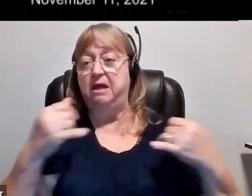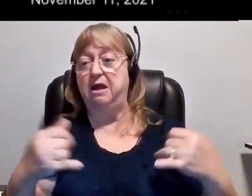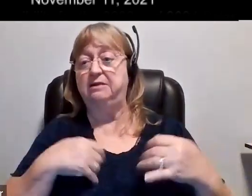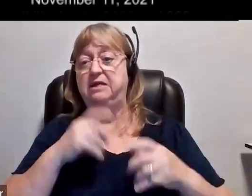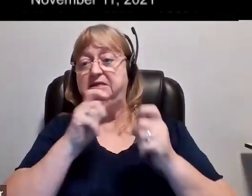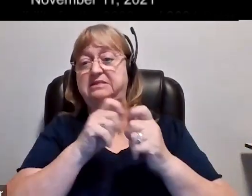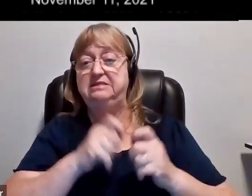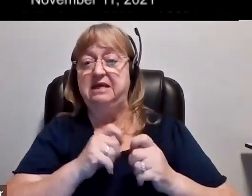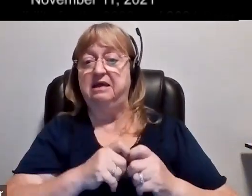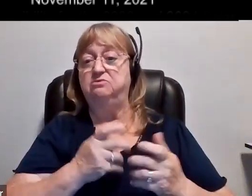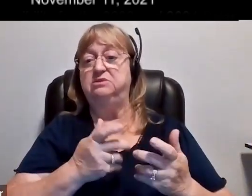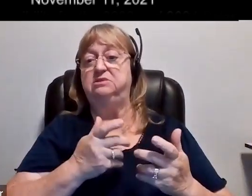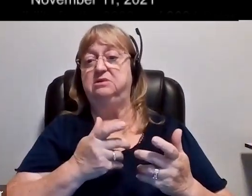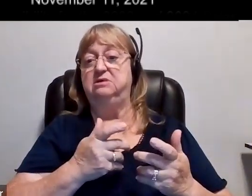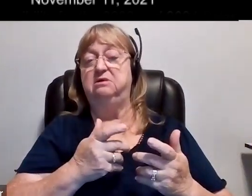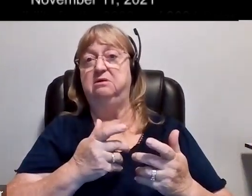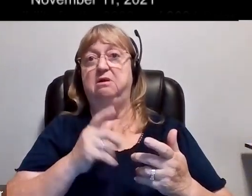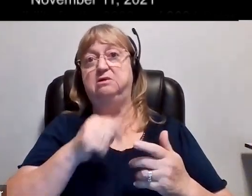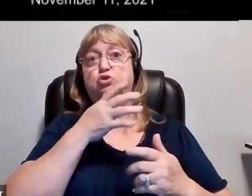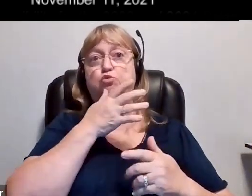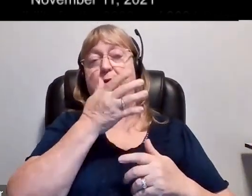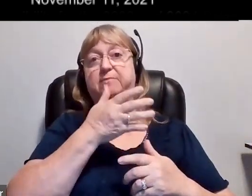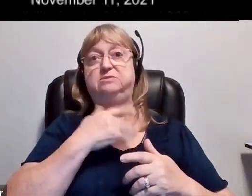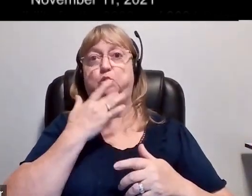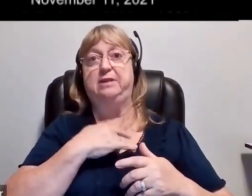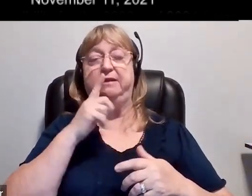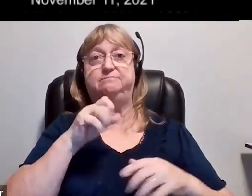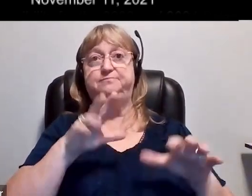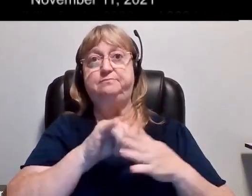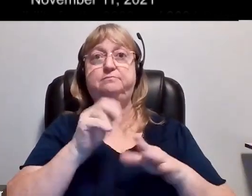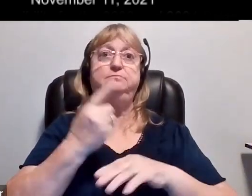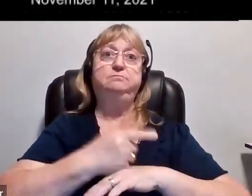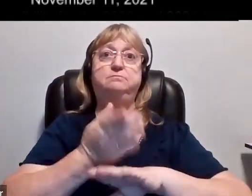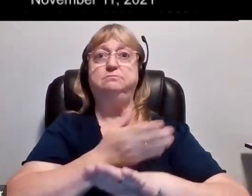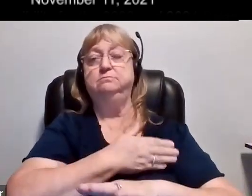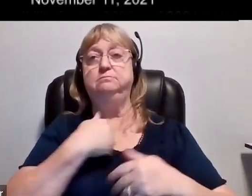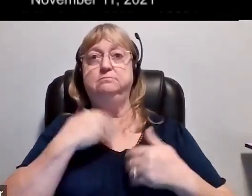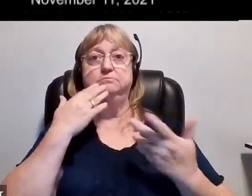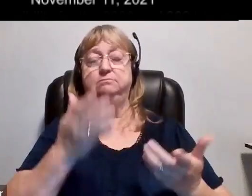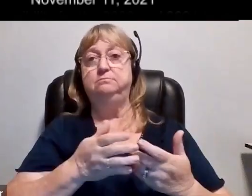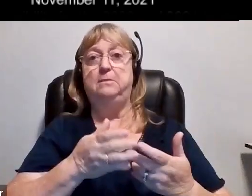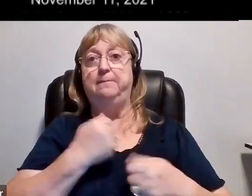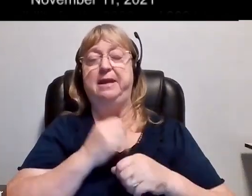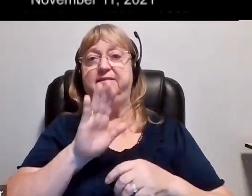that, this is a grandma's birthday, and so I need to get this done the day before. I don't know, but make it your own.